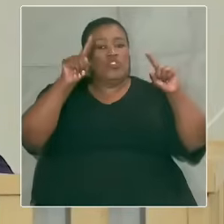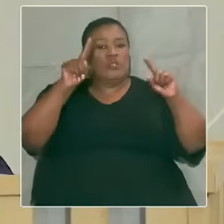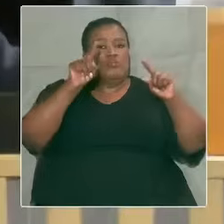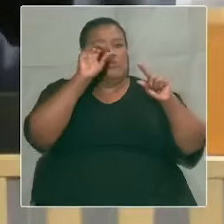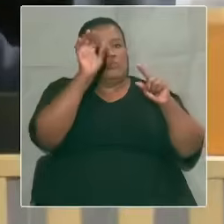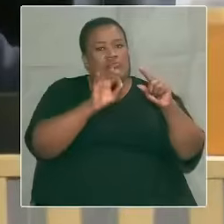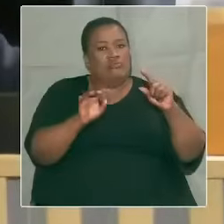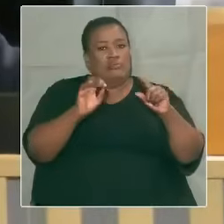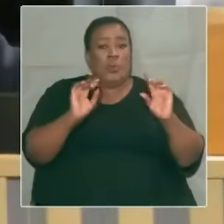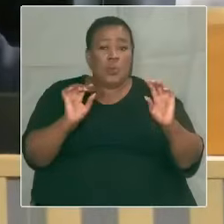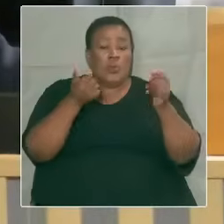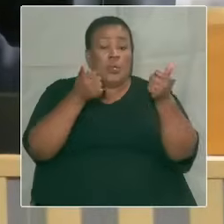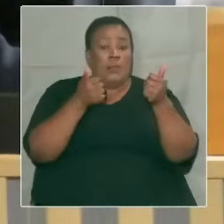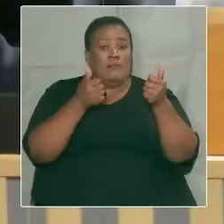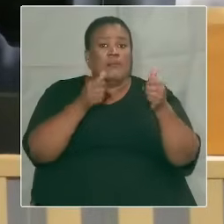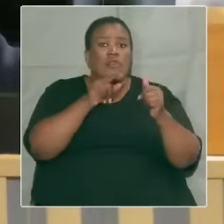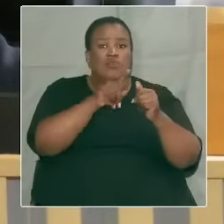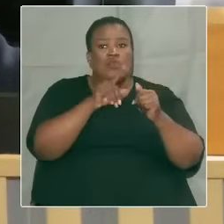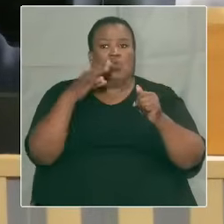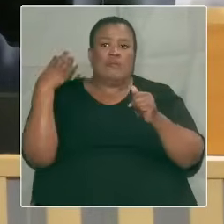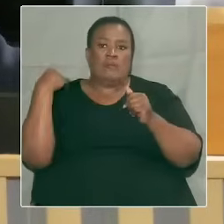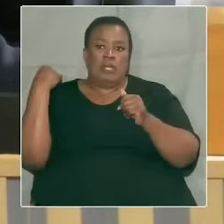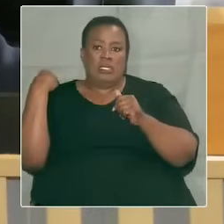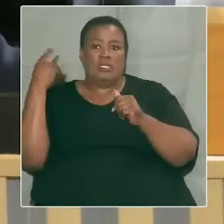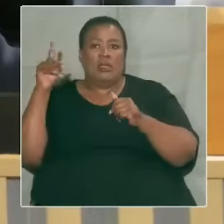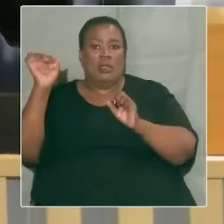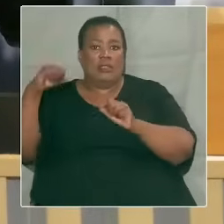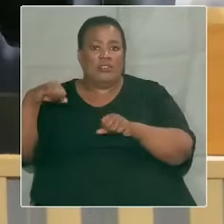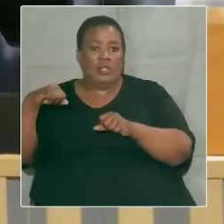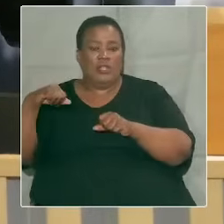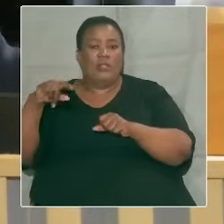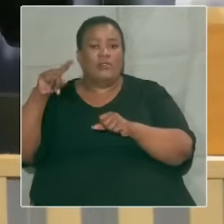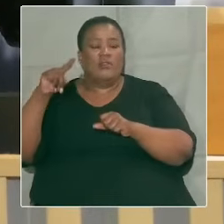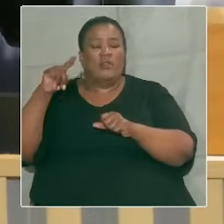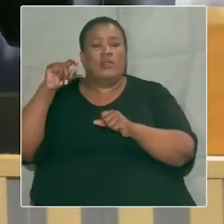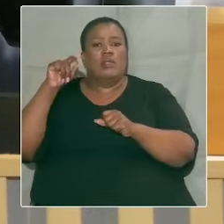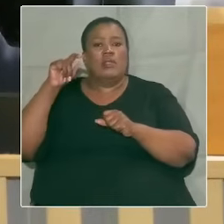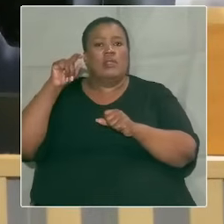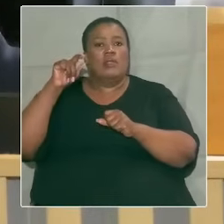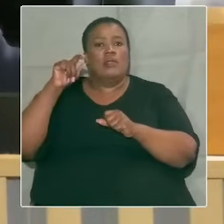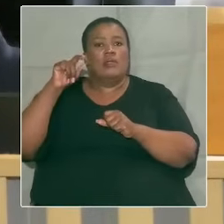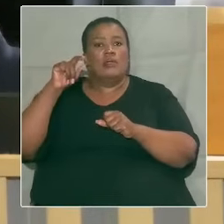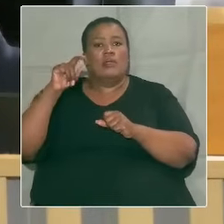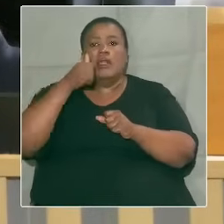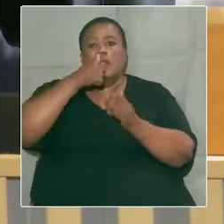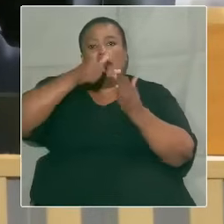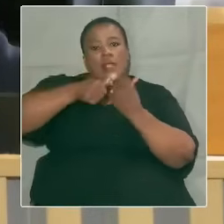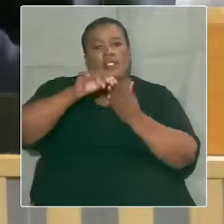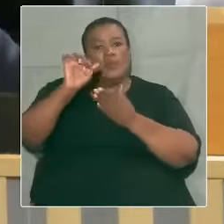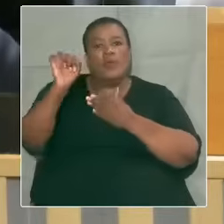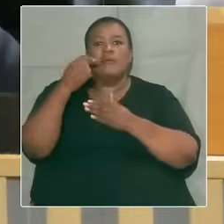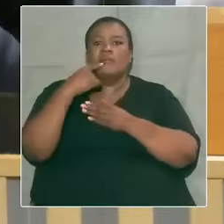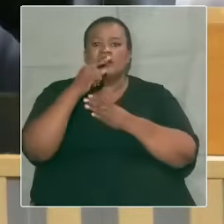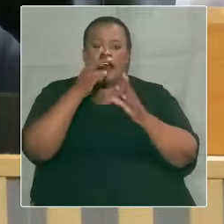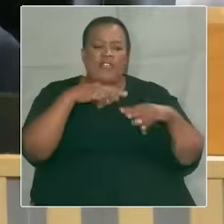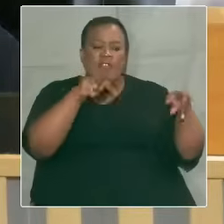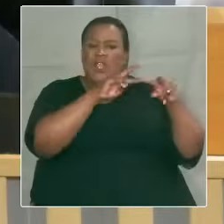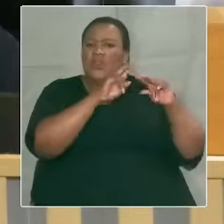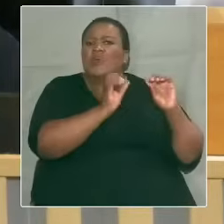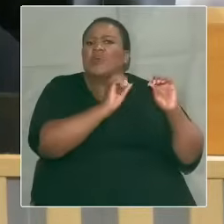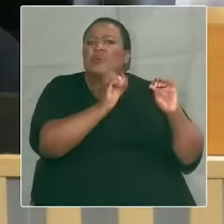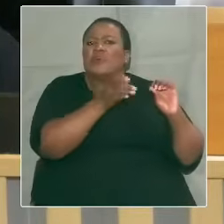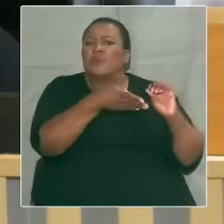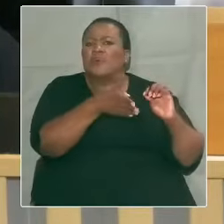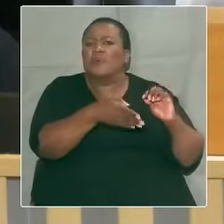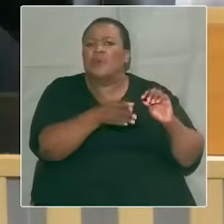you and the minister disagree. In his letter, we know he says that it adds no value,